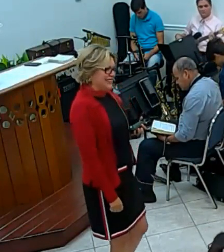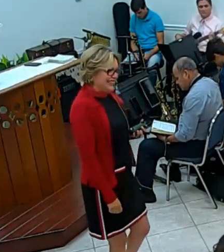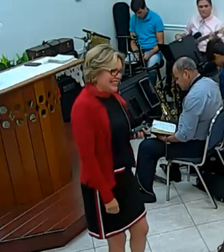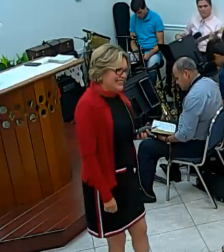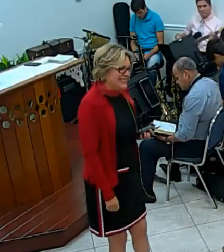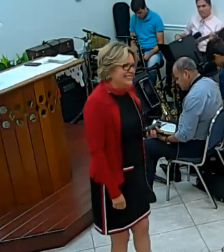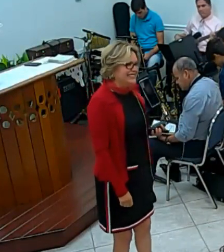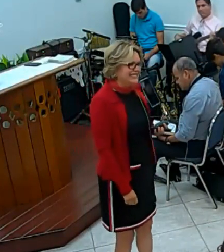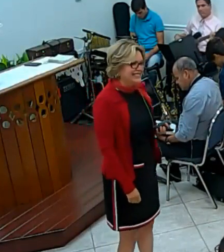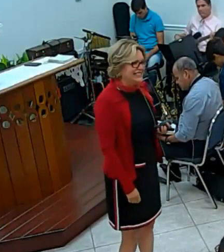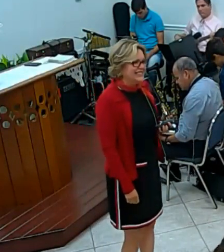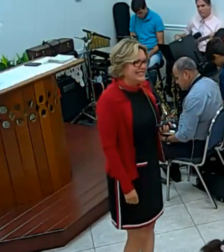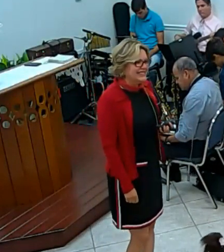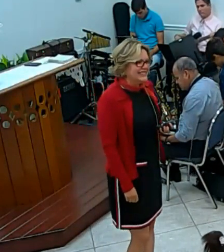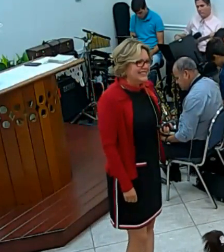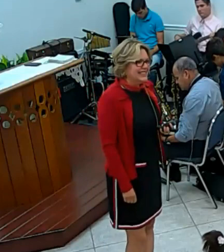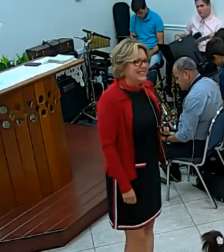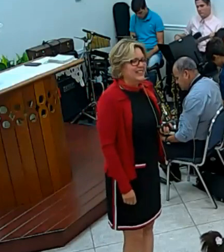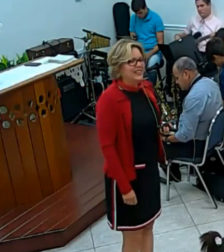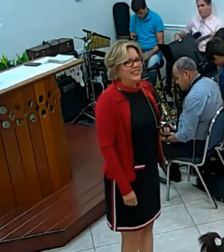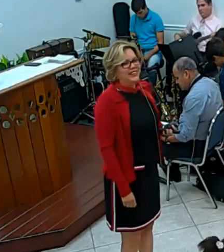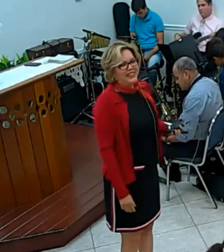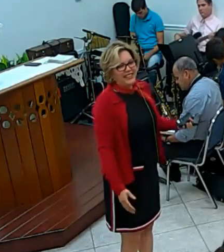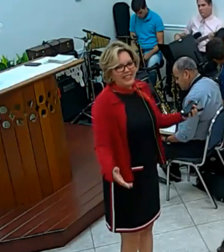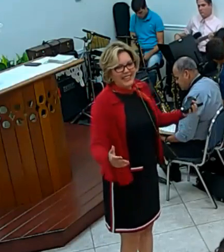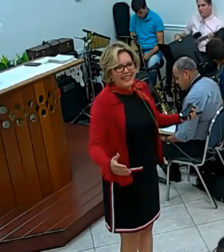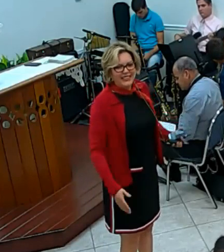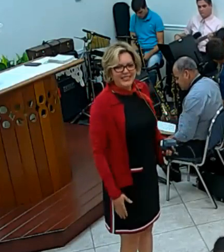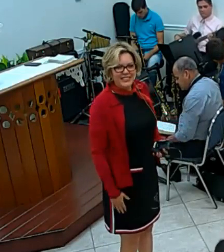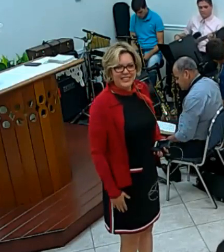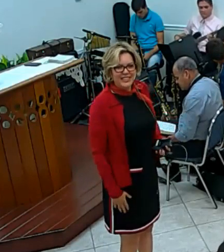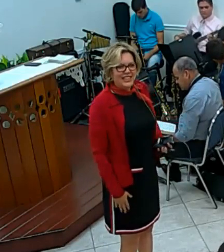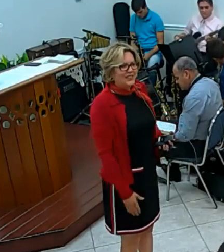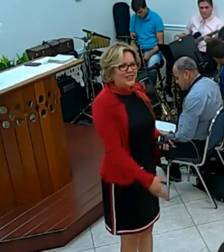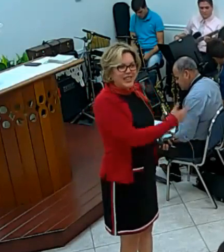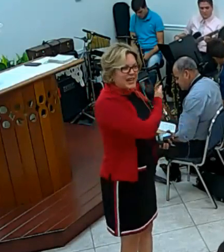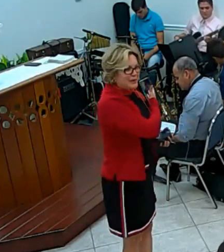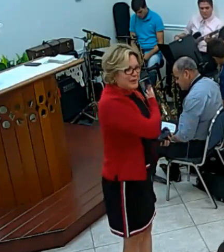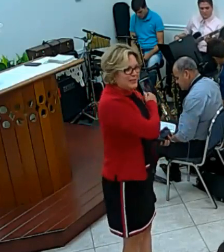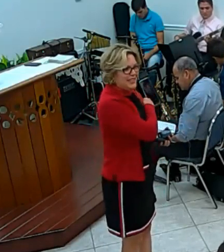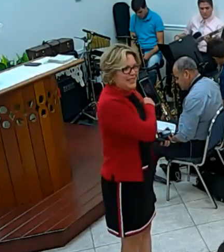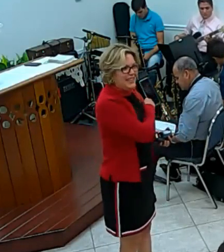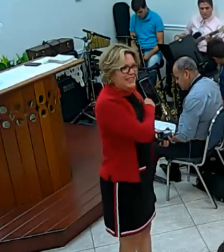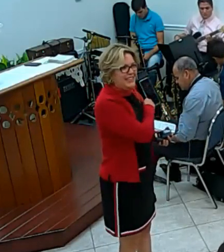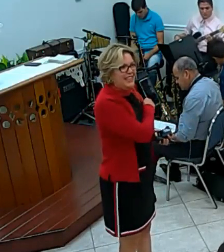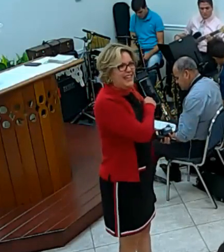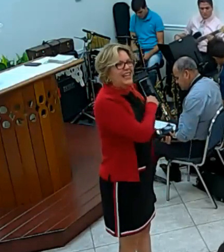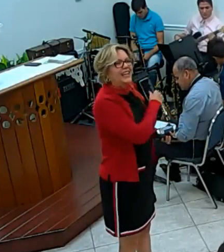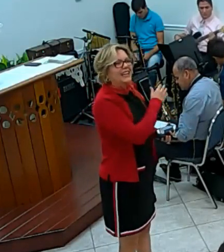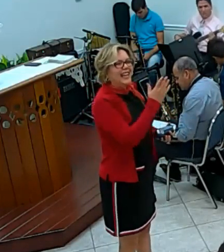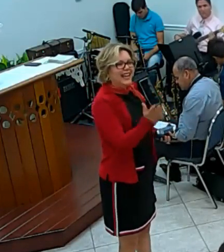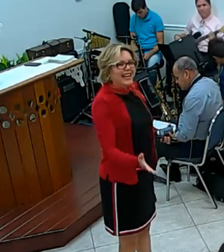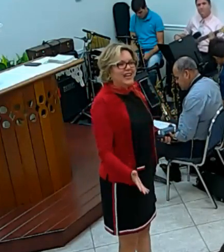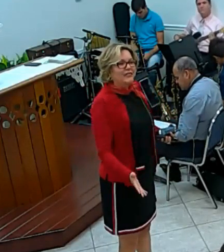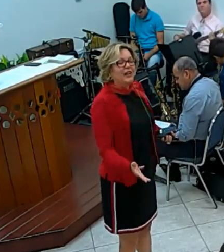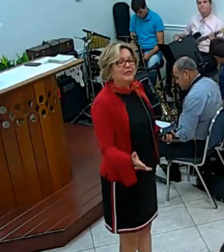The sky is not going to shine anymore. And Jesus is going to come to take us. Go to God. We just